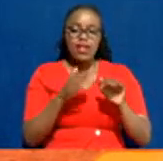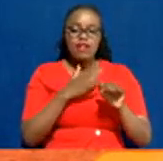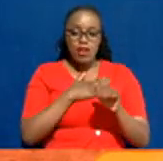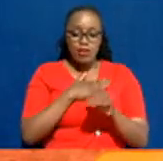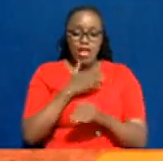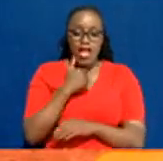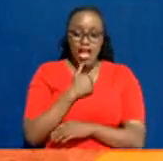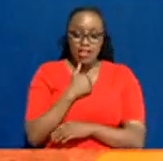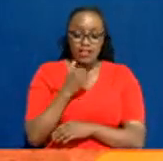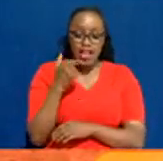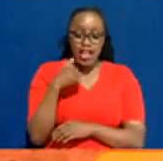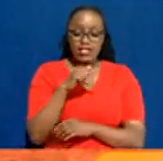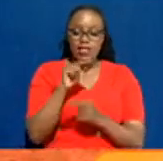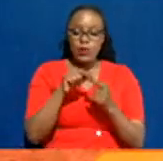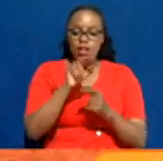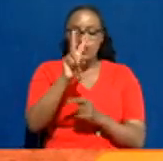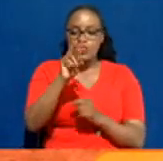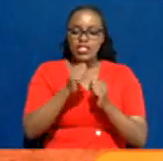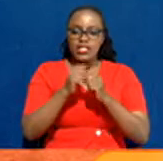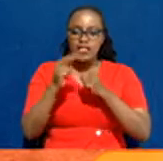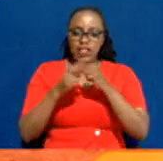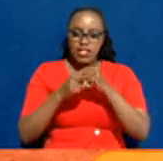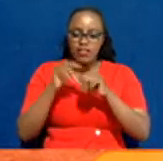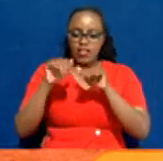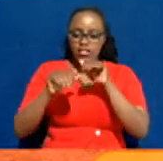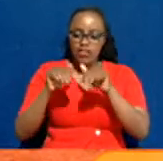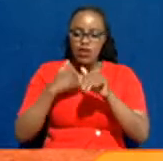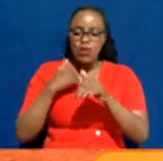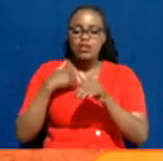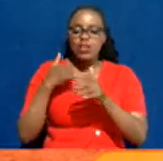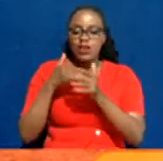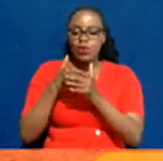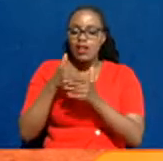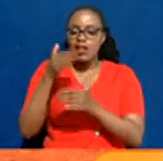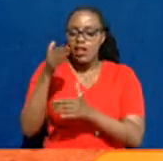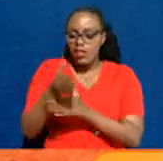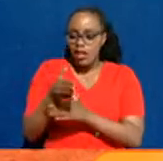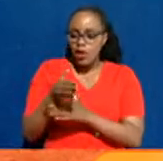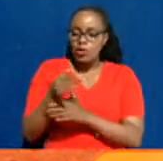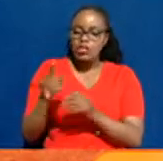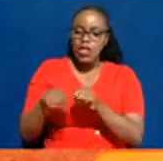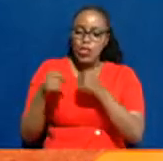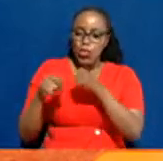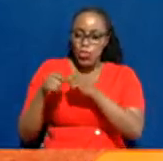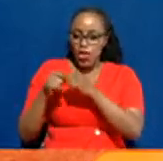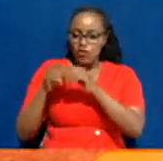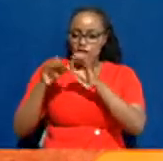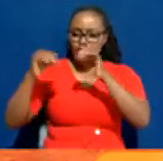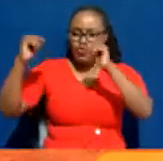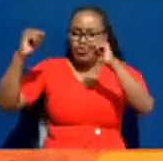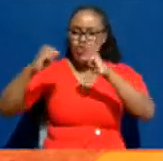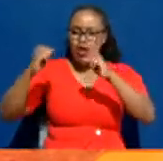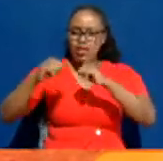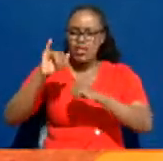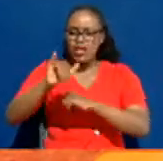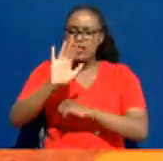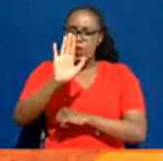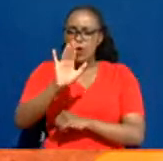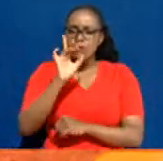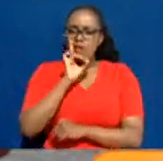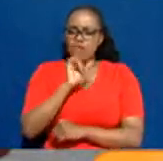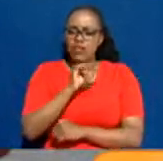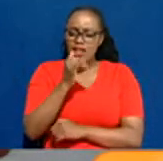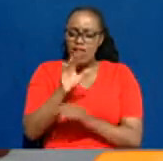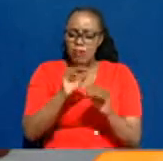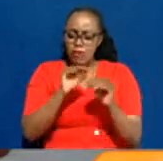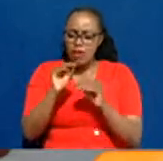you would agree that the 2017 election was compromised, as the Supreme Court said. If you agree with that, let me finish. I'm coming home